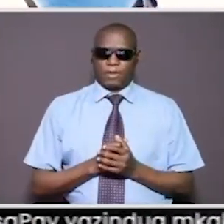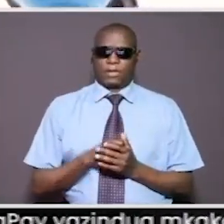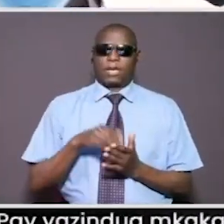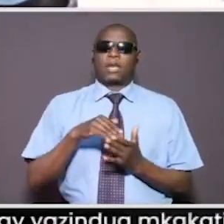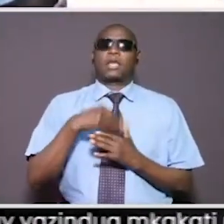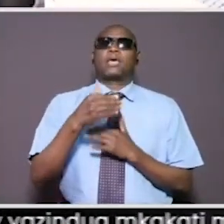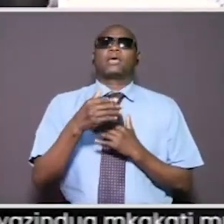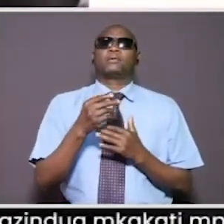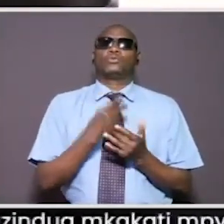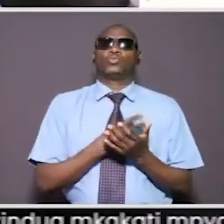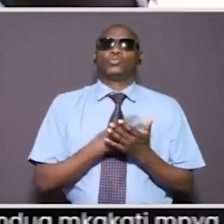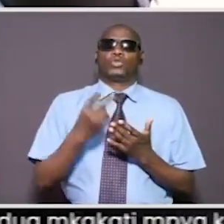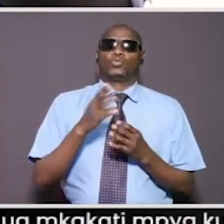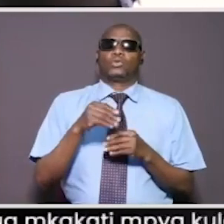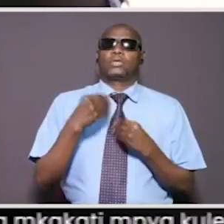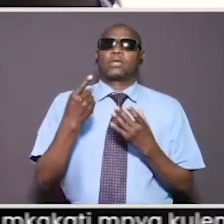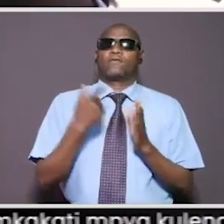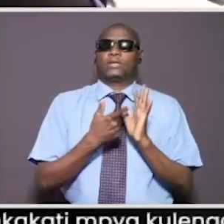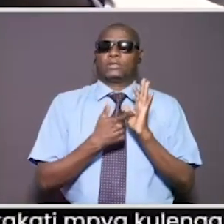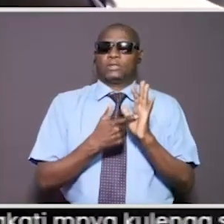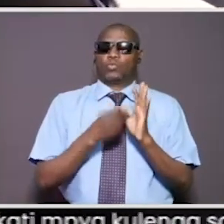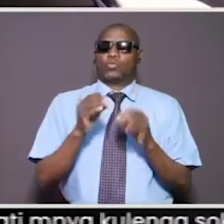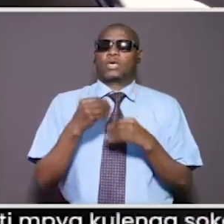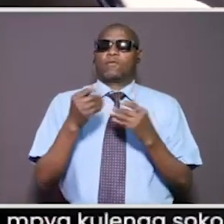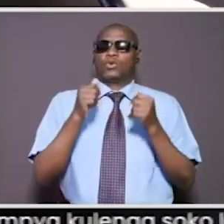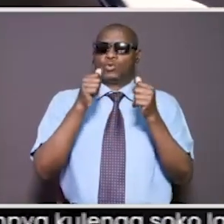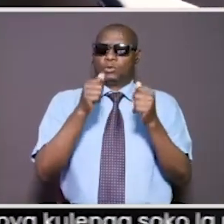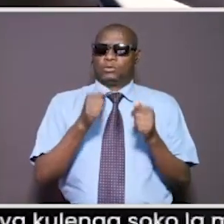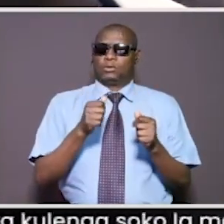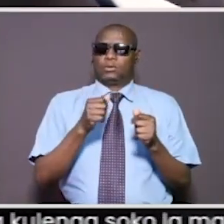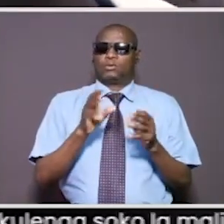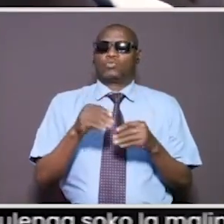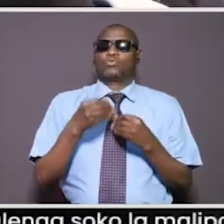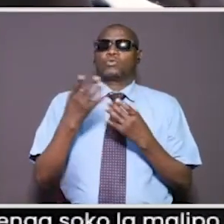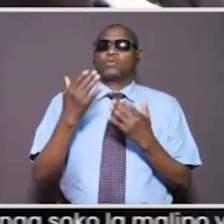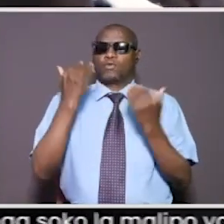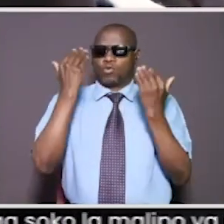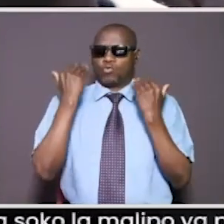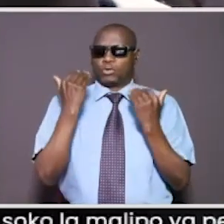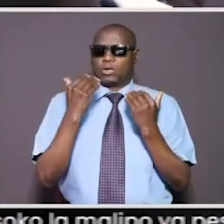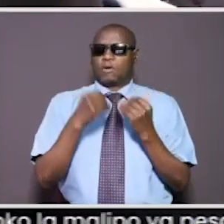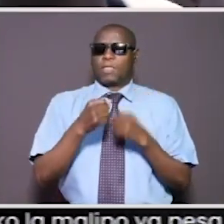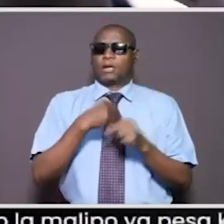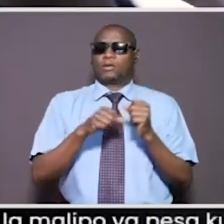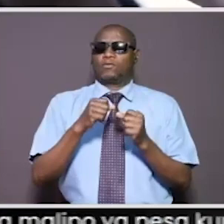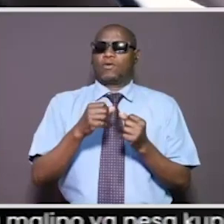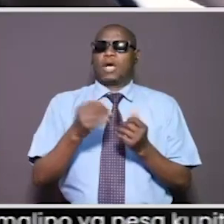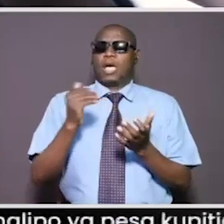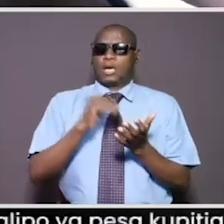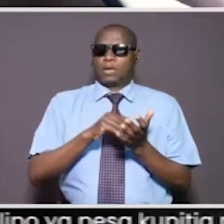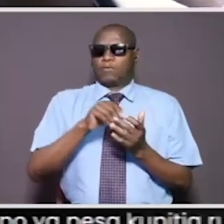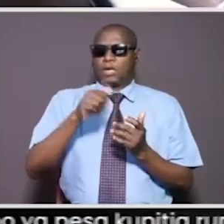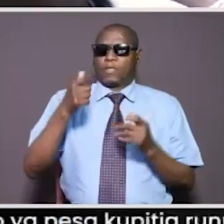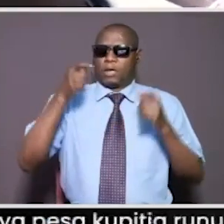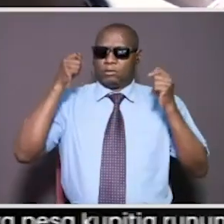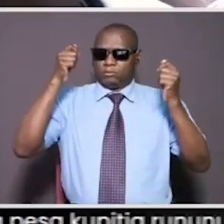we'll give you a sign, we'll give you a notice, we'll give you a call to action for another procession. We'll do it